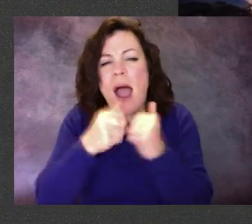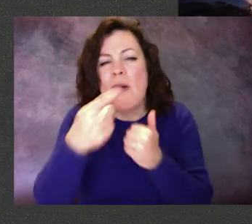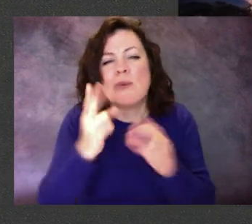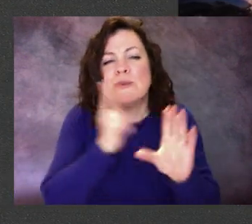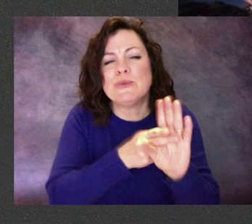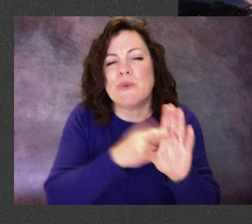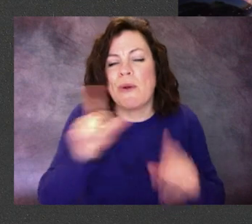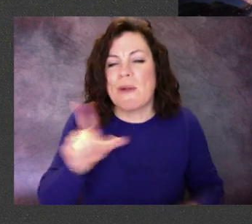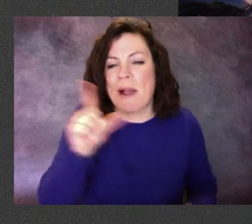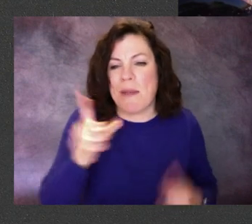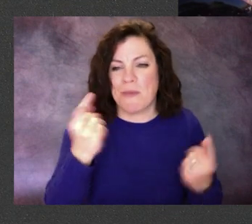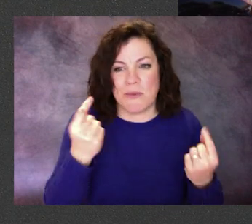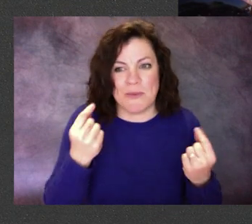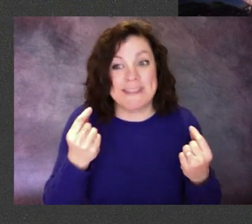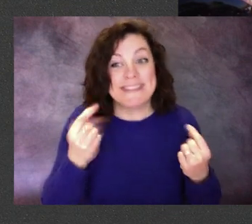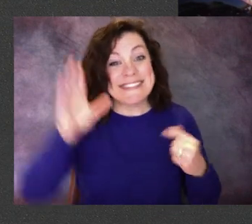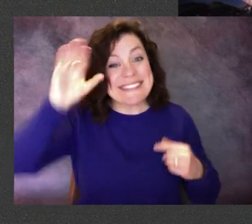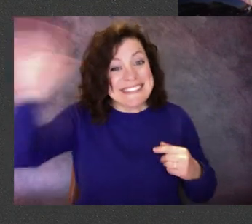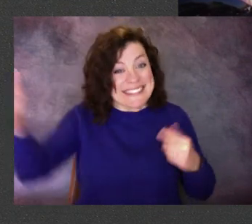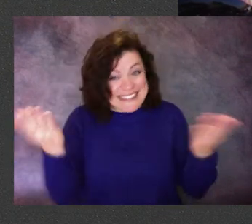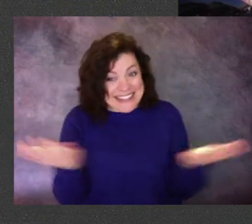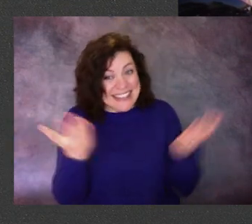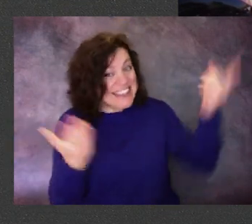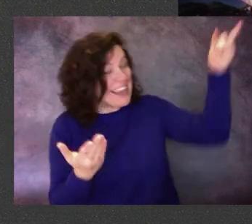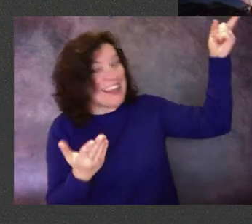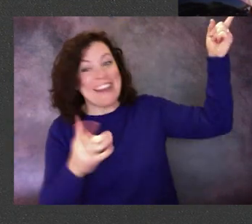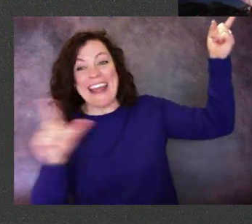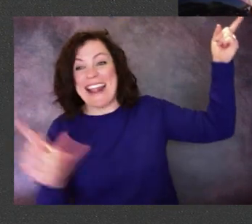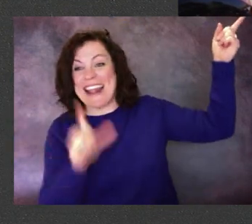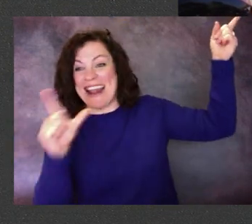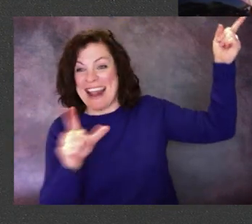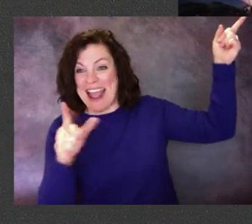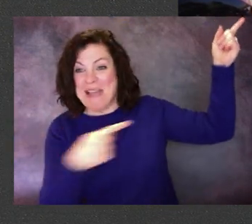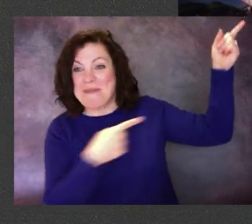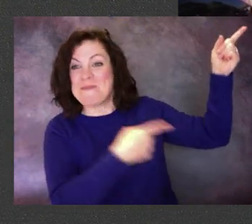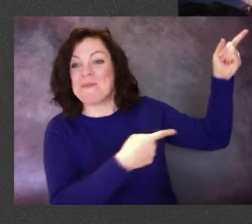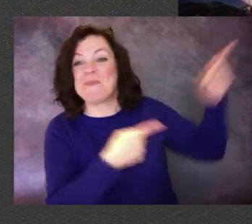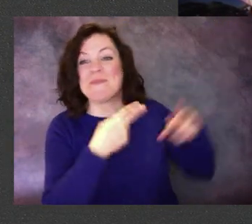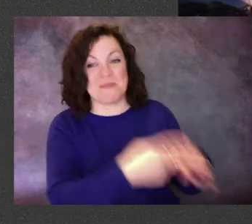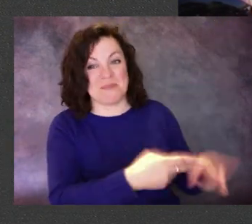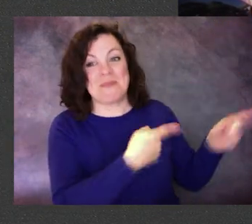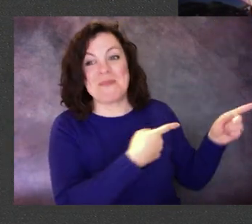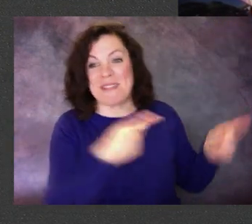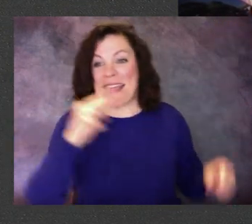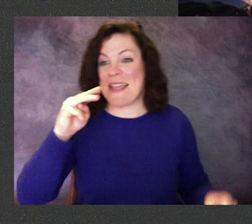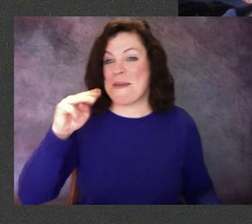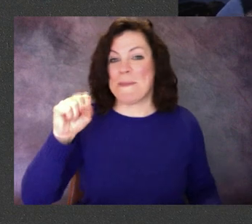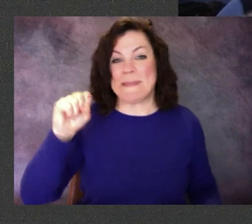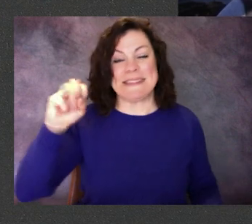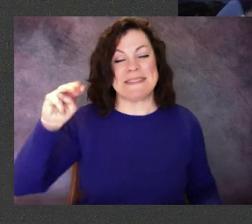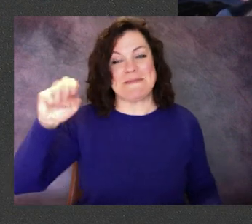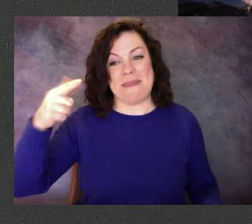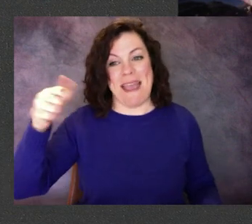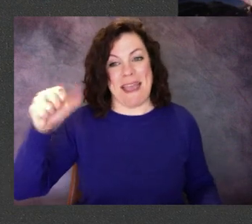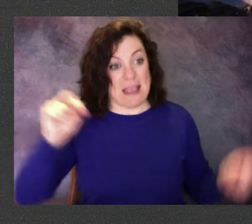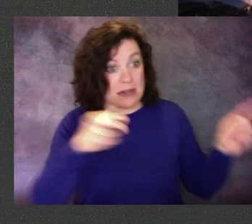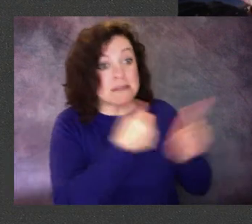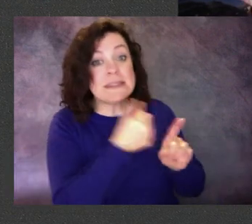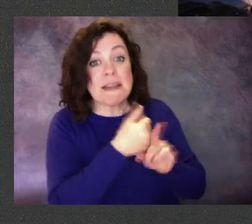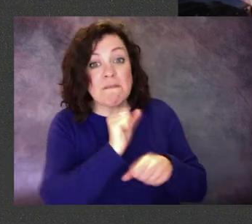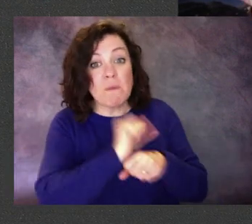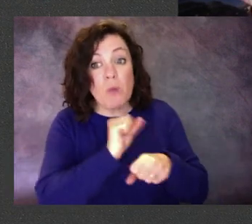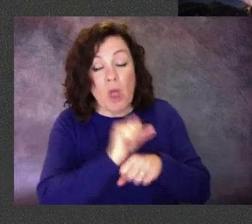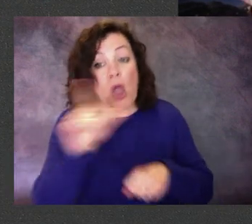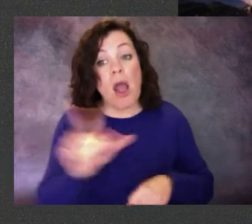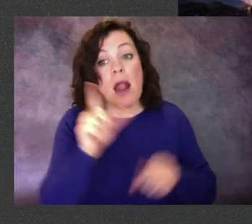that magical place called a library, yay, with my friend Miss Maggie, and she's so special because she is a librarian. Yay! So maybe you could